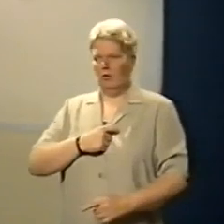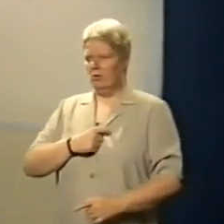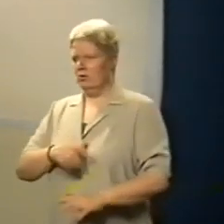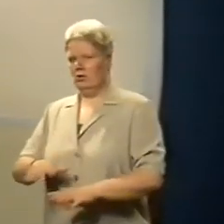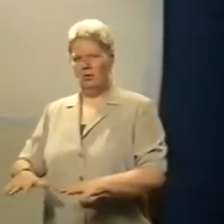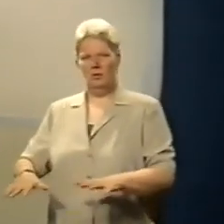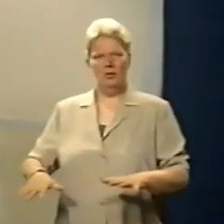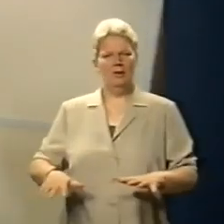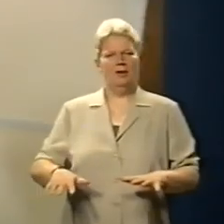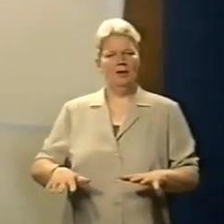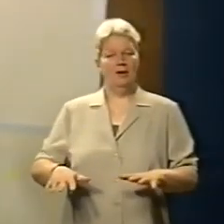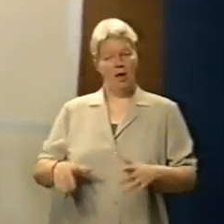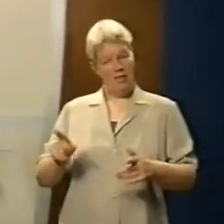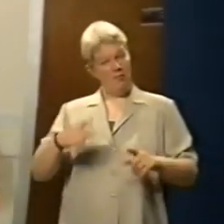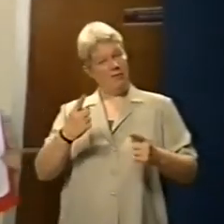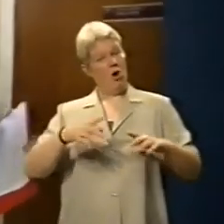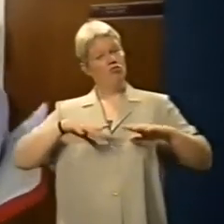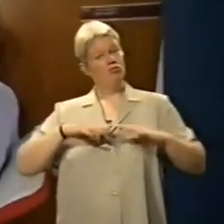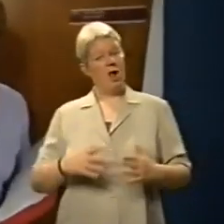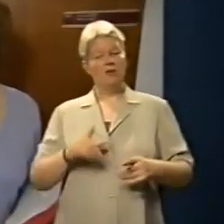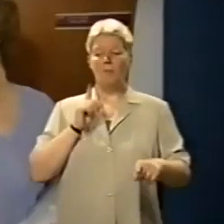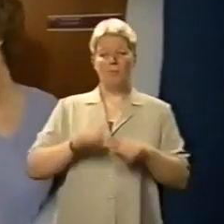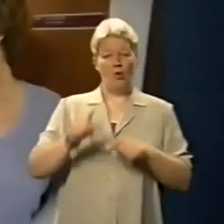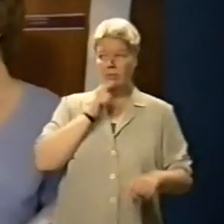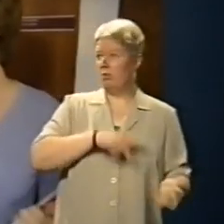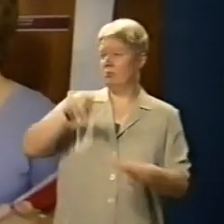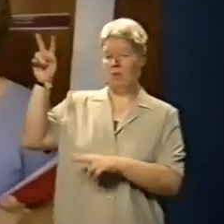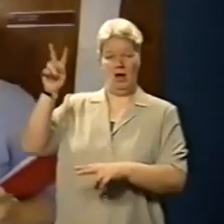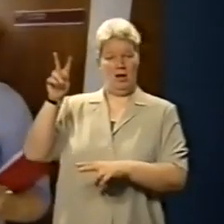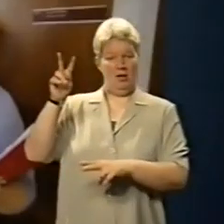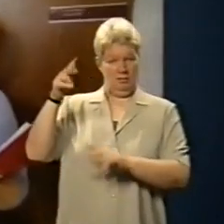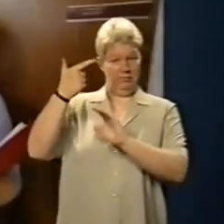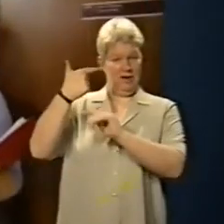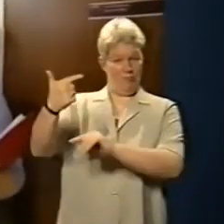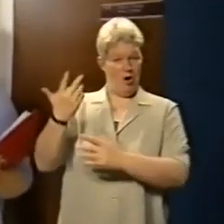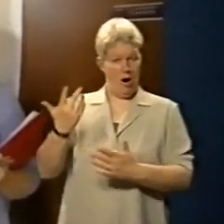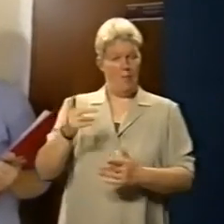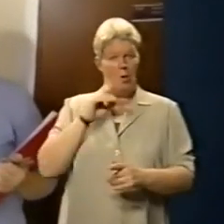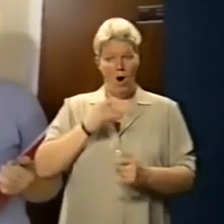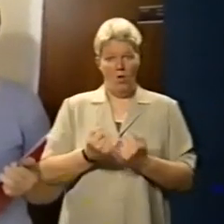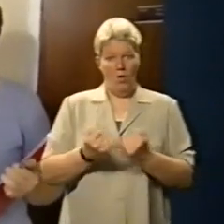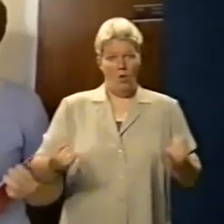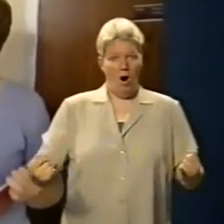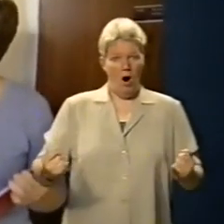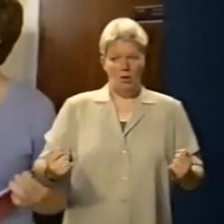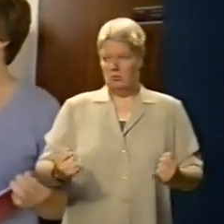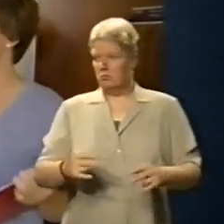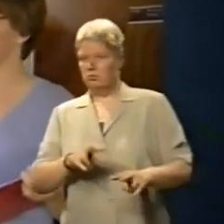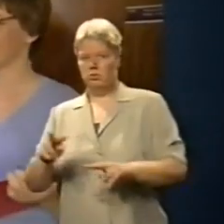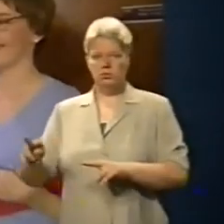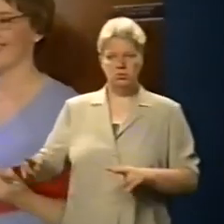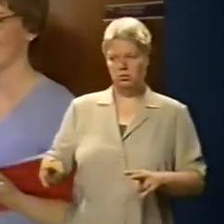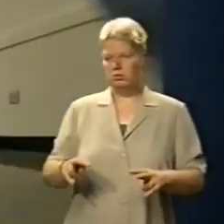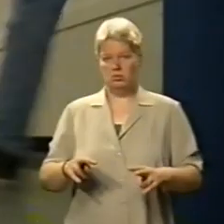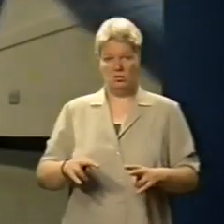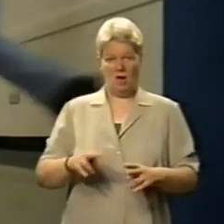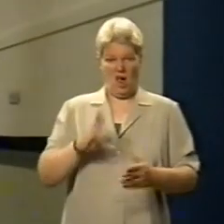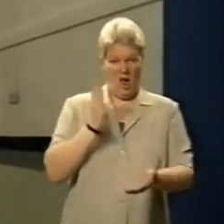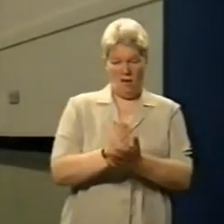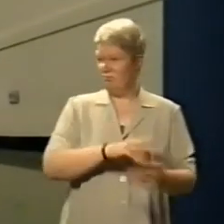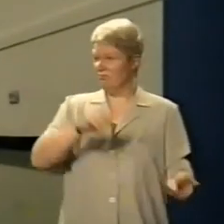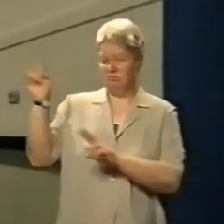Even in a relaxed state, most people look at the camera. But when people are hyped up, Deborah reckons absolutely no-one can resist.